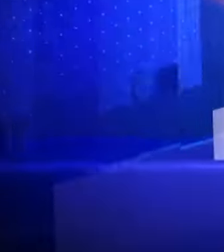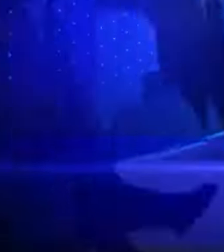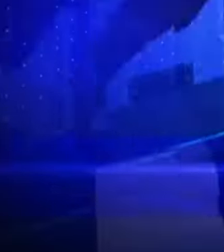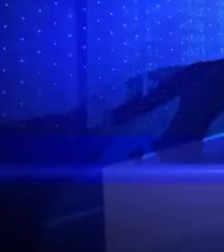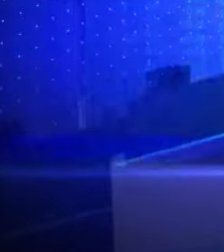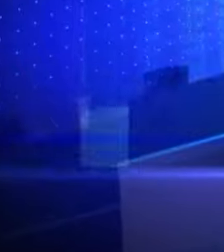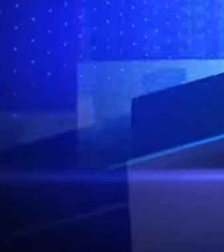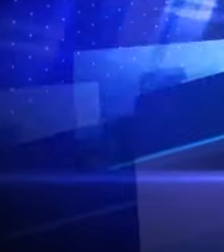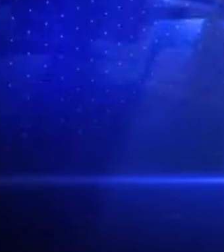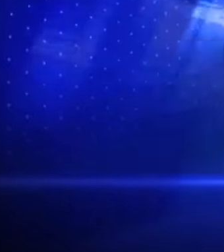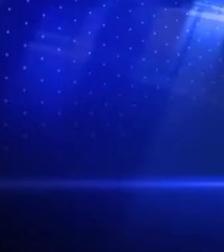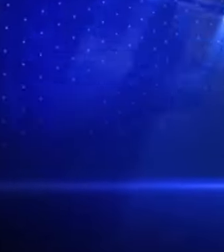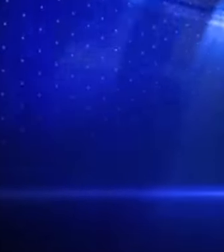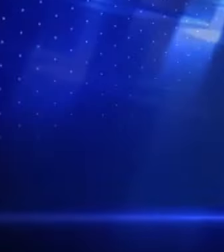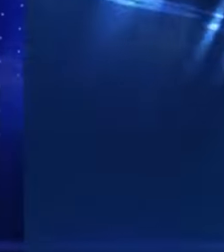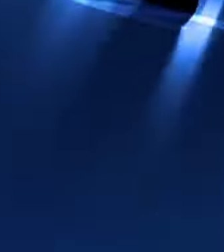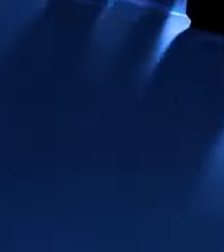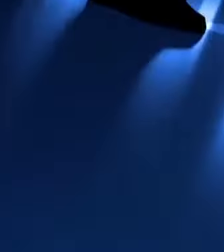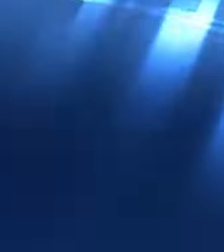Insight.